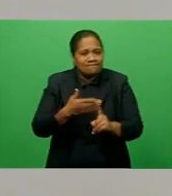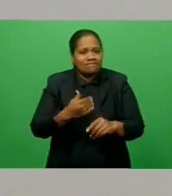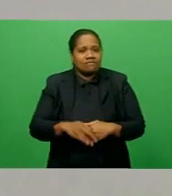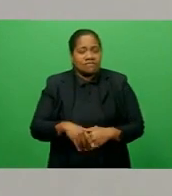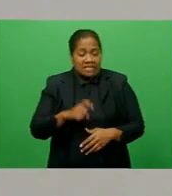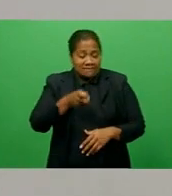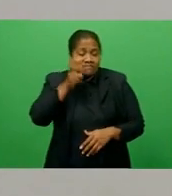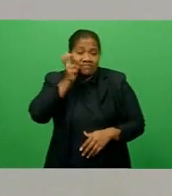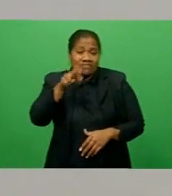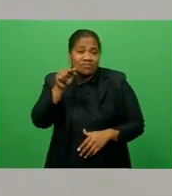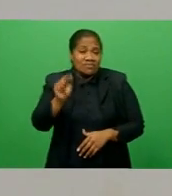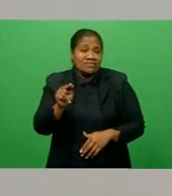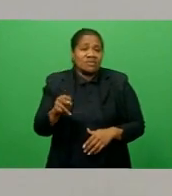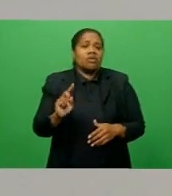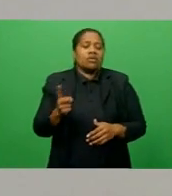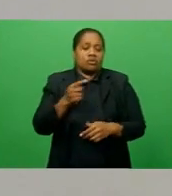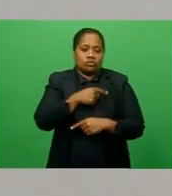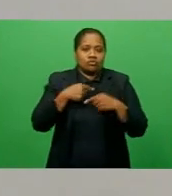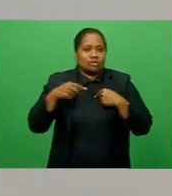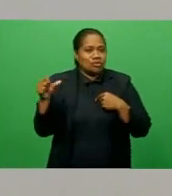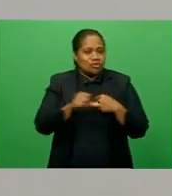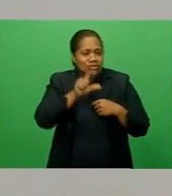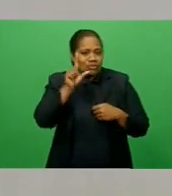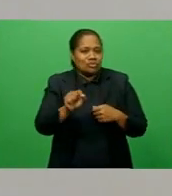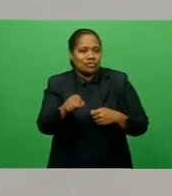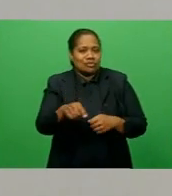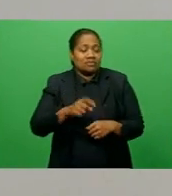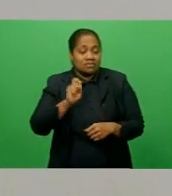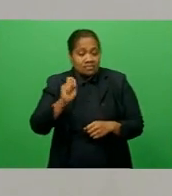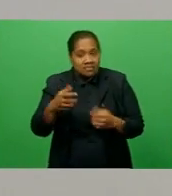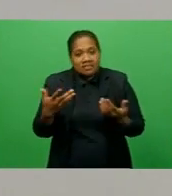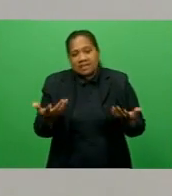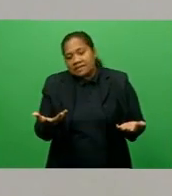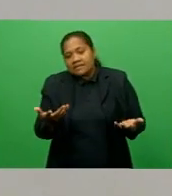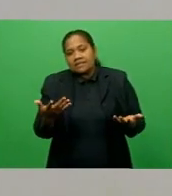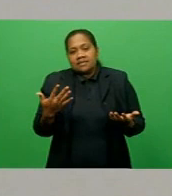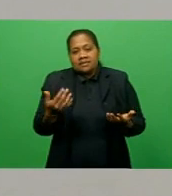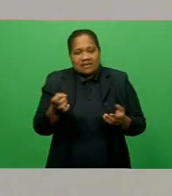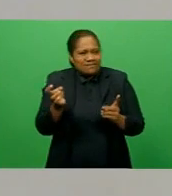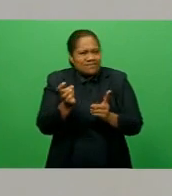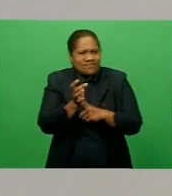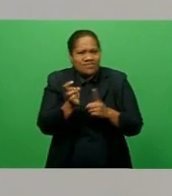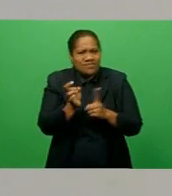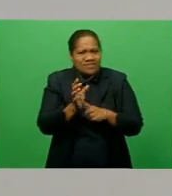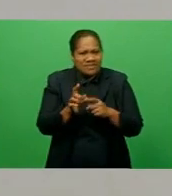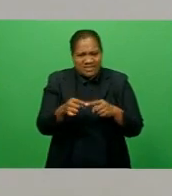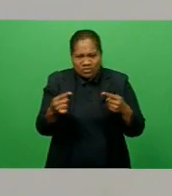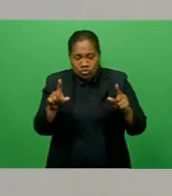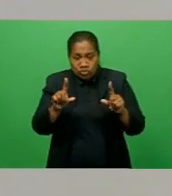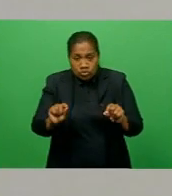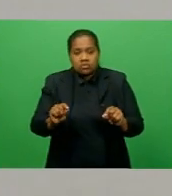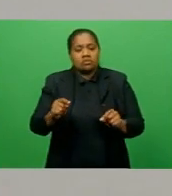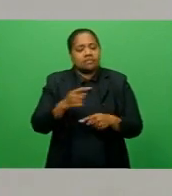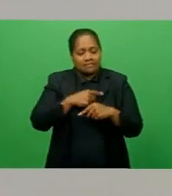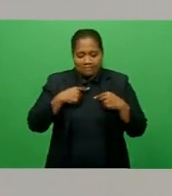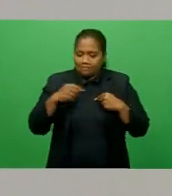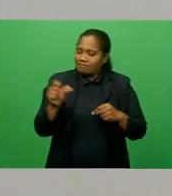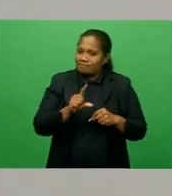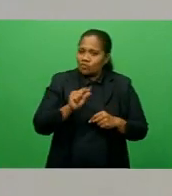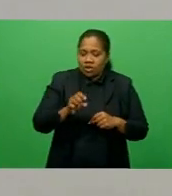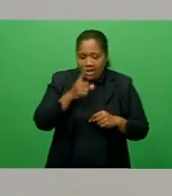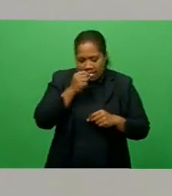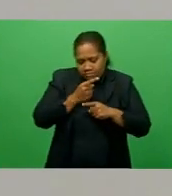to be needed, we should be able to do that. If there is SOPs to be needed, we should be able to do that so that we guide our